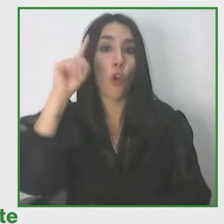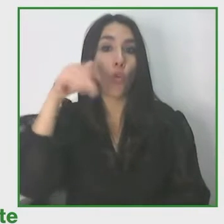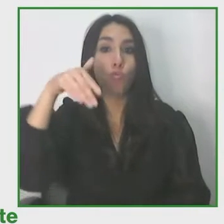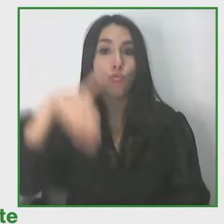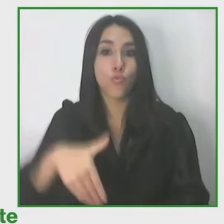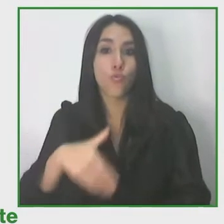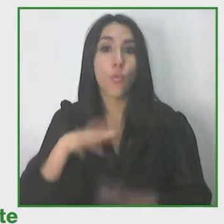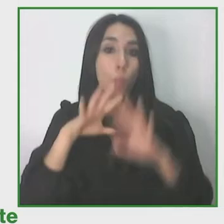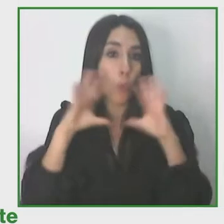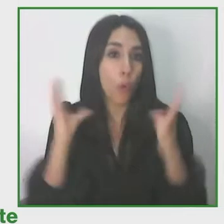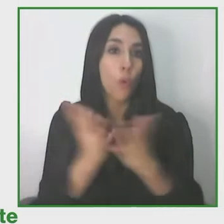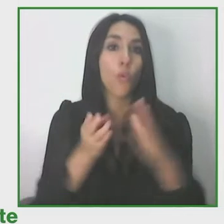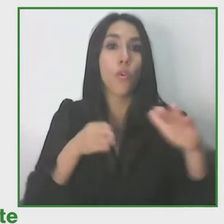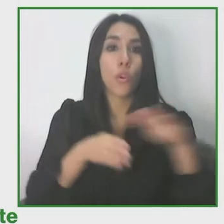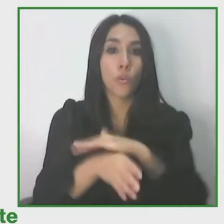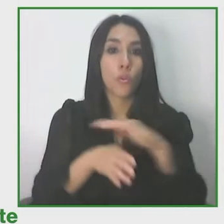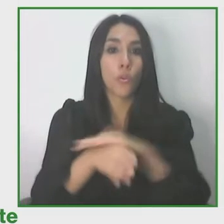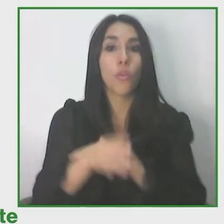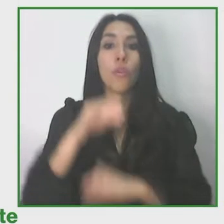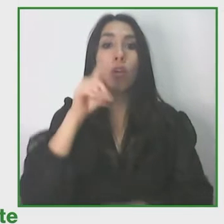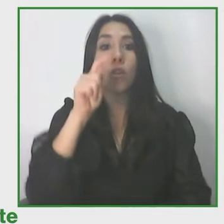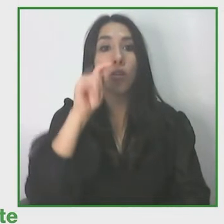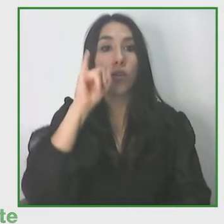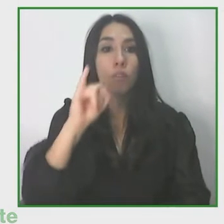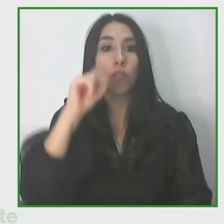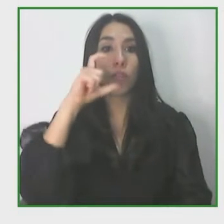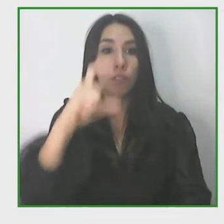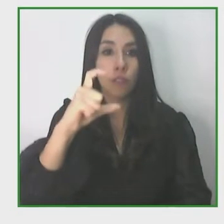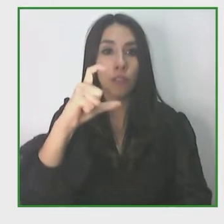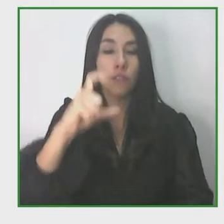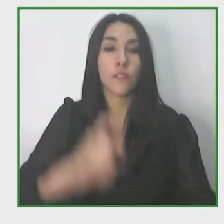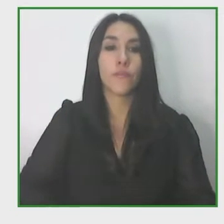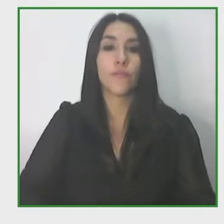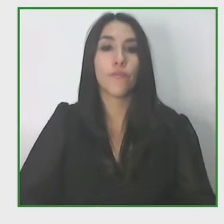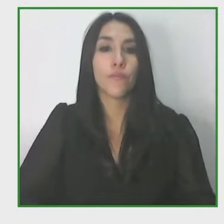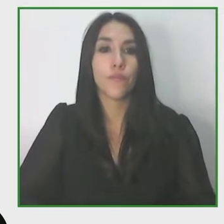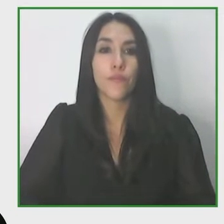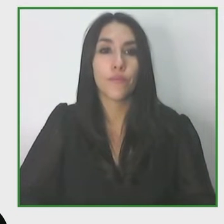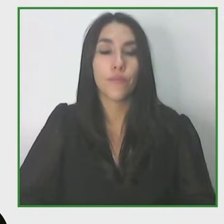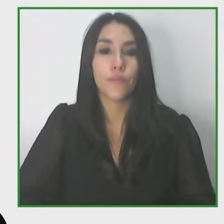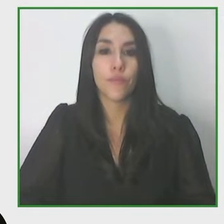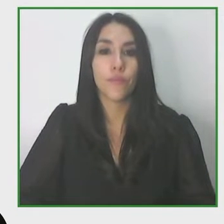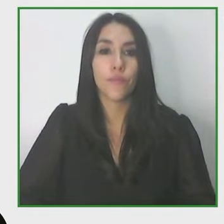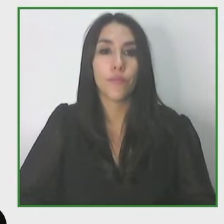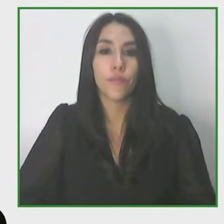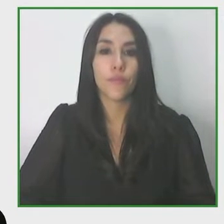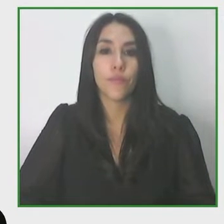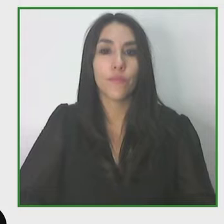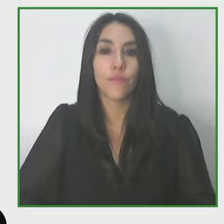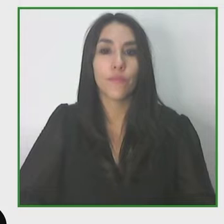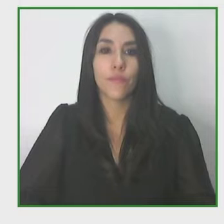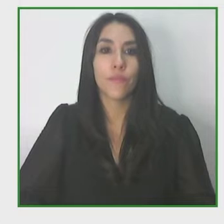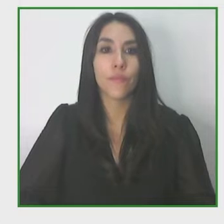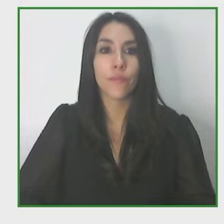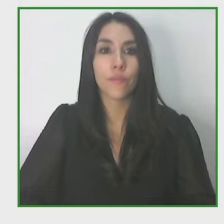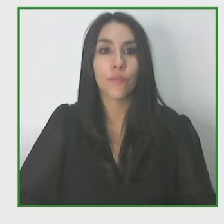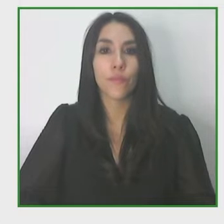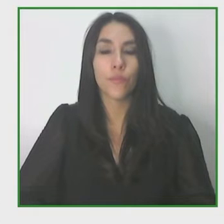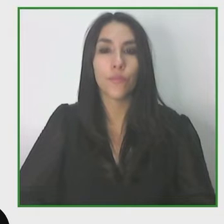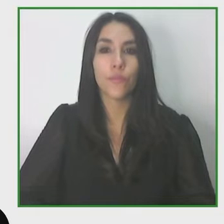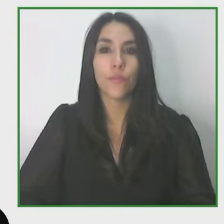water, zero bonds Zero